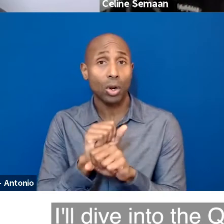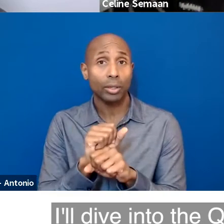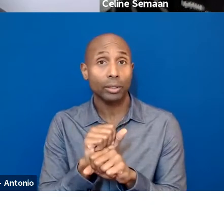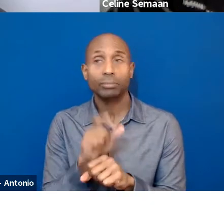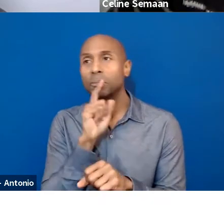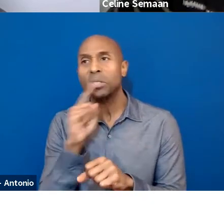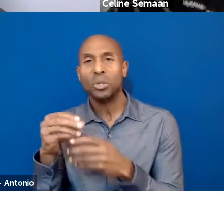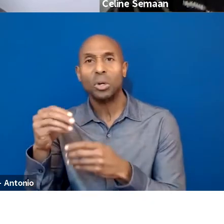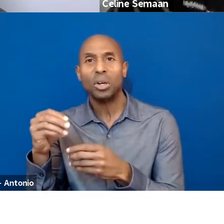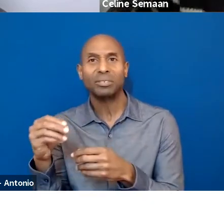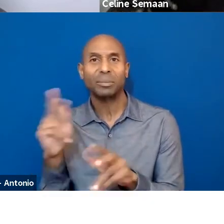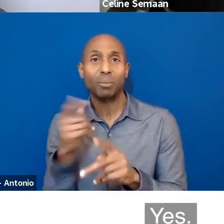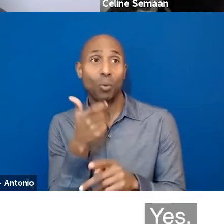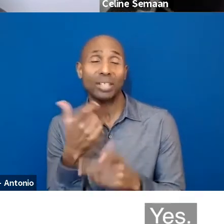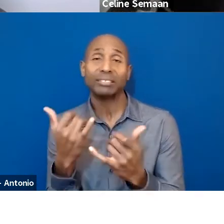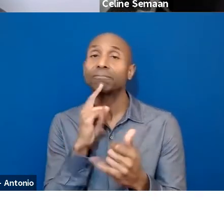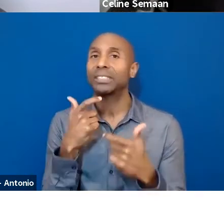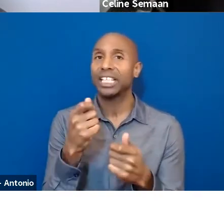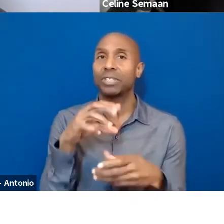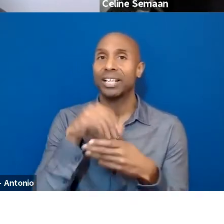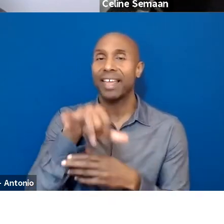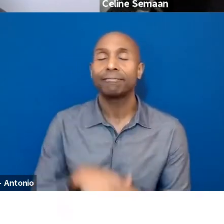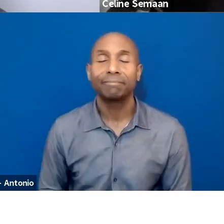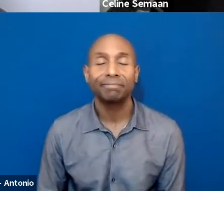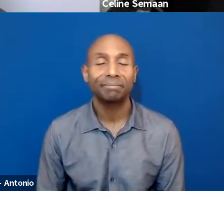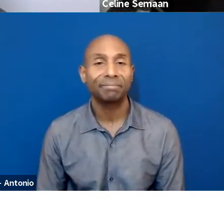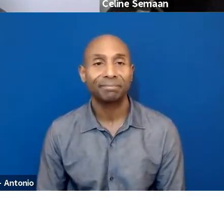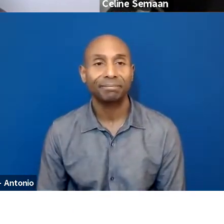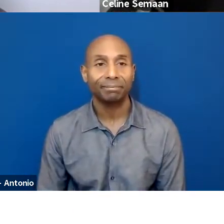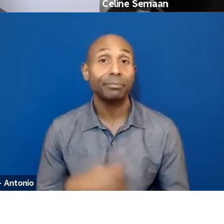into the Q&A. Yes. The